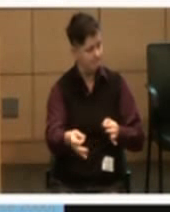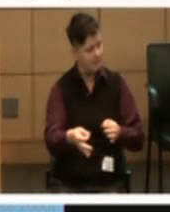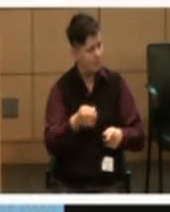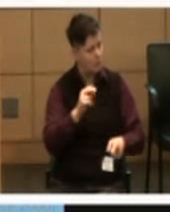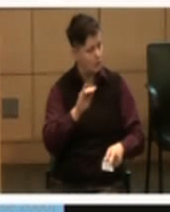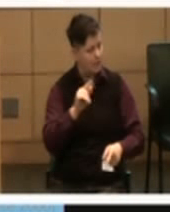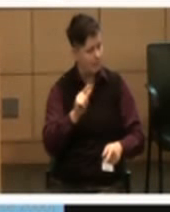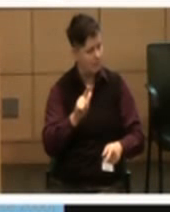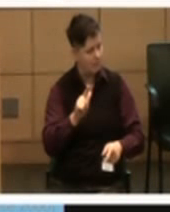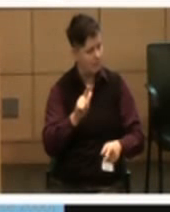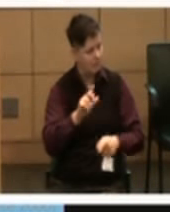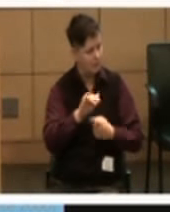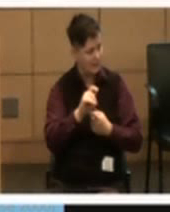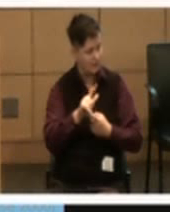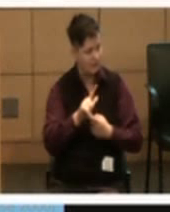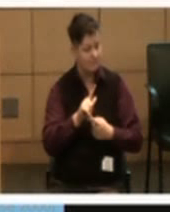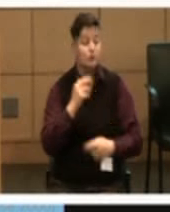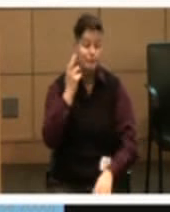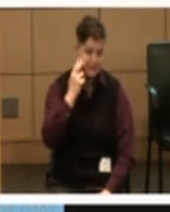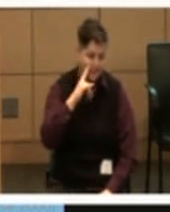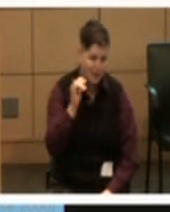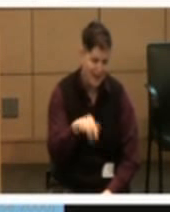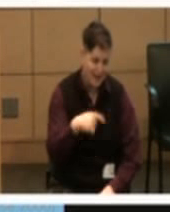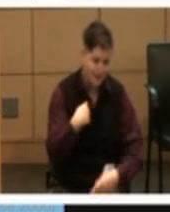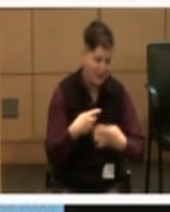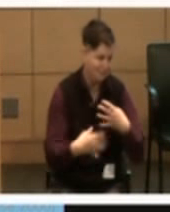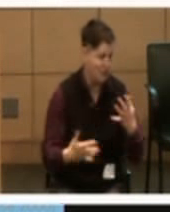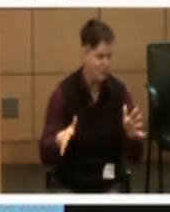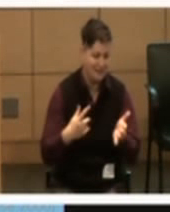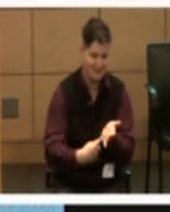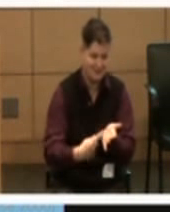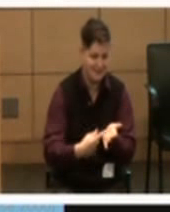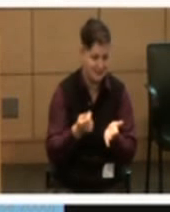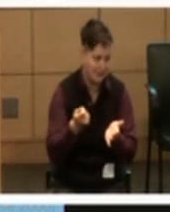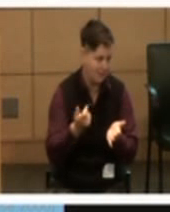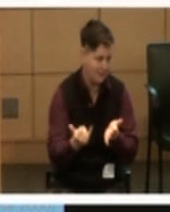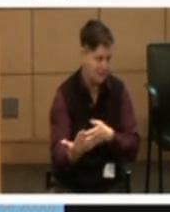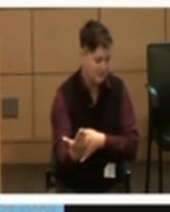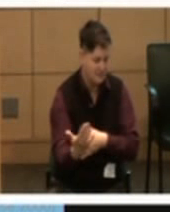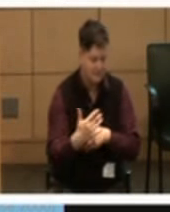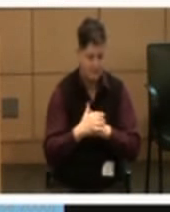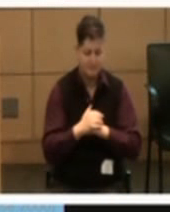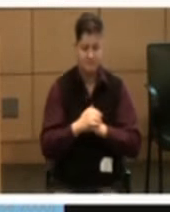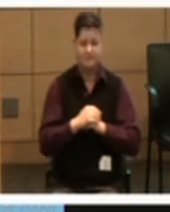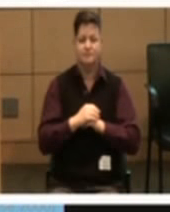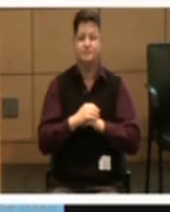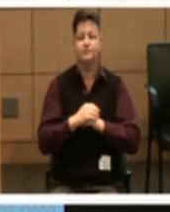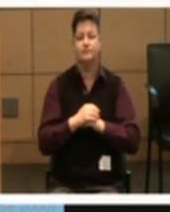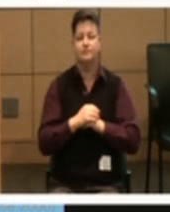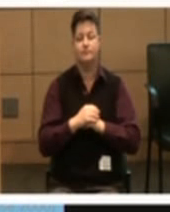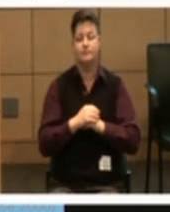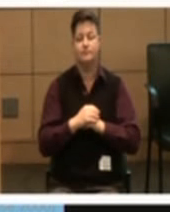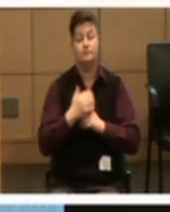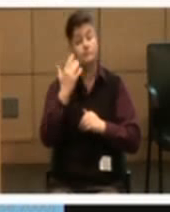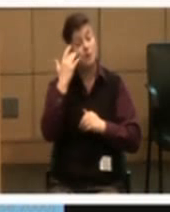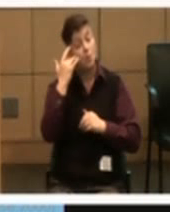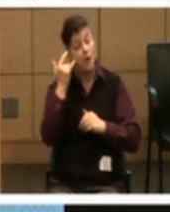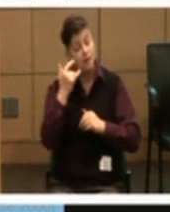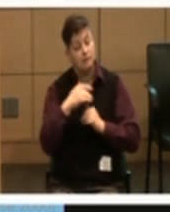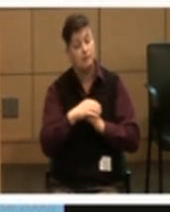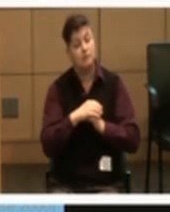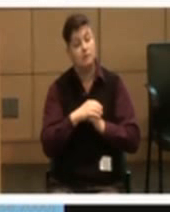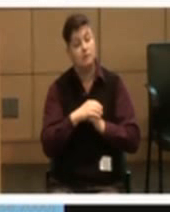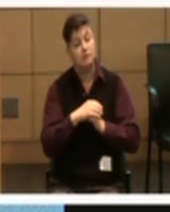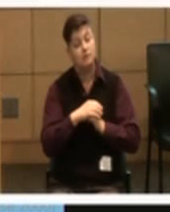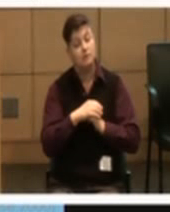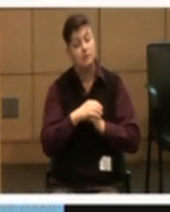loss, and there are a lot of reasons for this, as we've touched on a little bit already this morning. And this is partly due to the lack